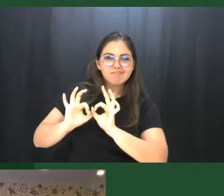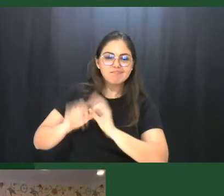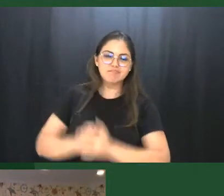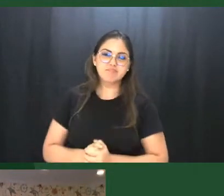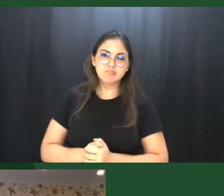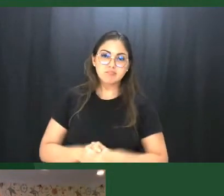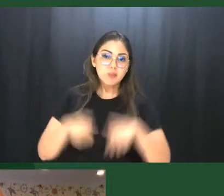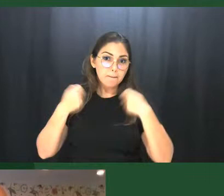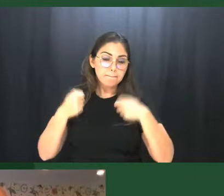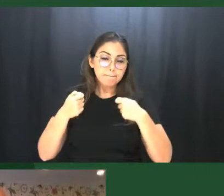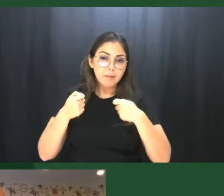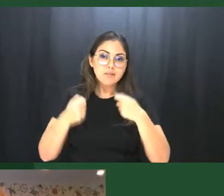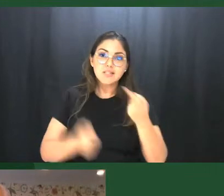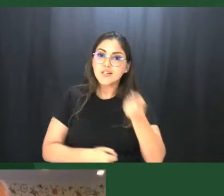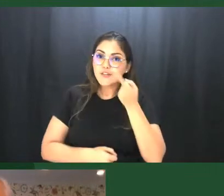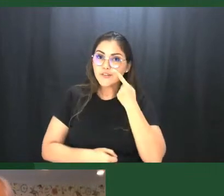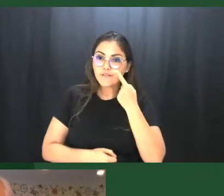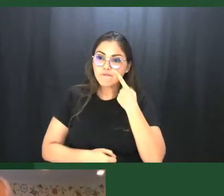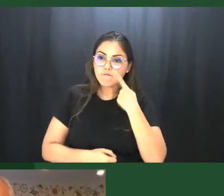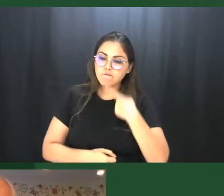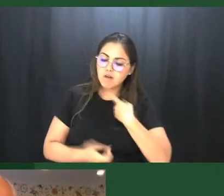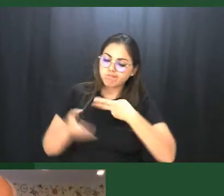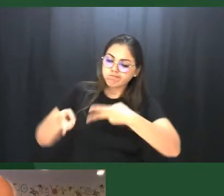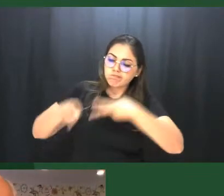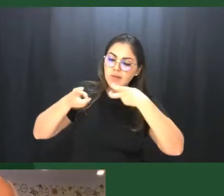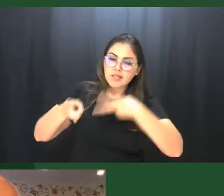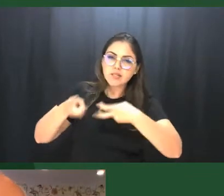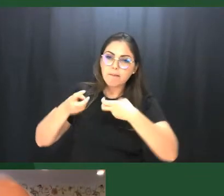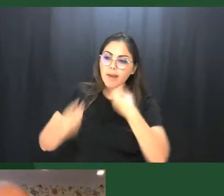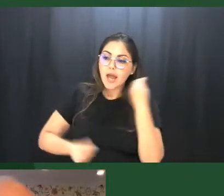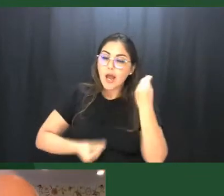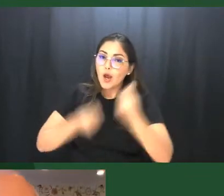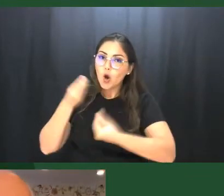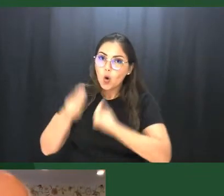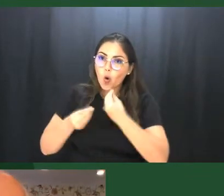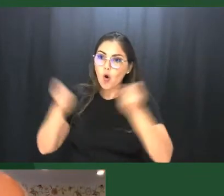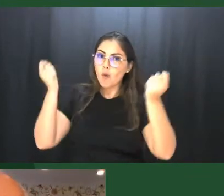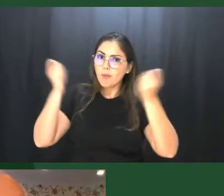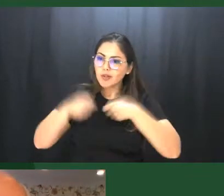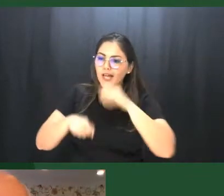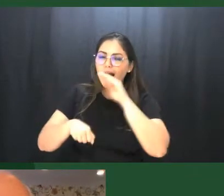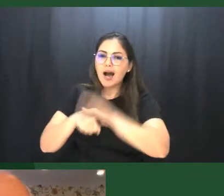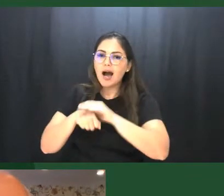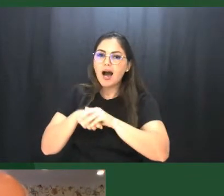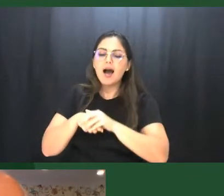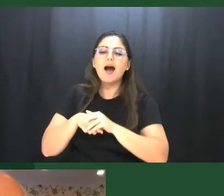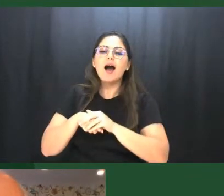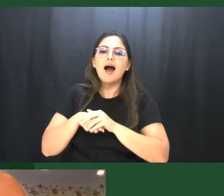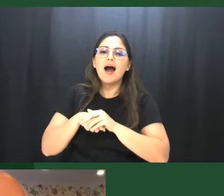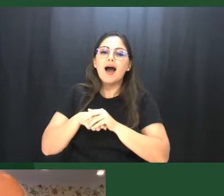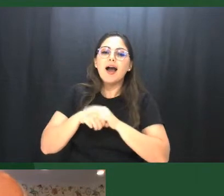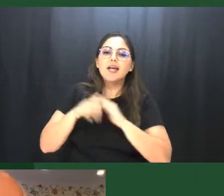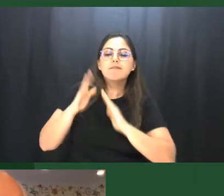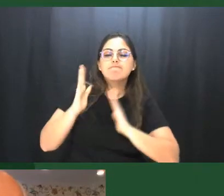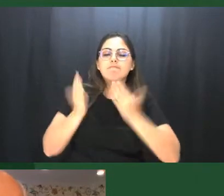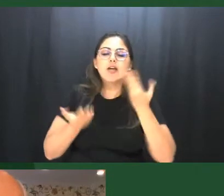to you is, first, let's build safe driving cars, and then we can talk about self-driving